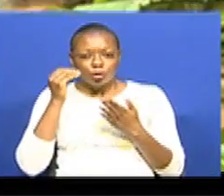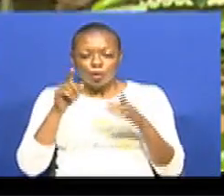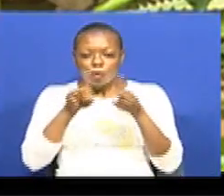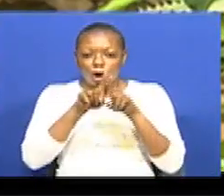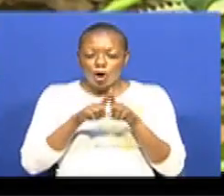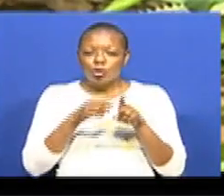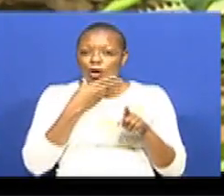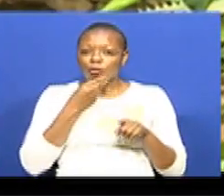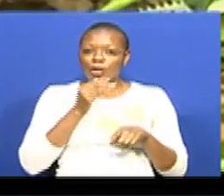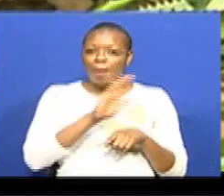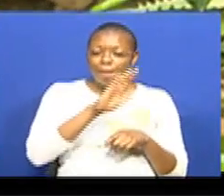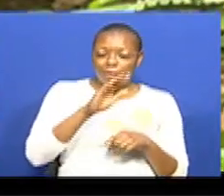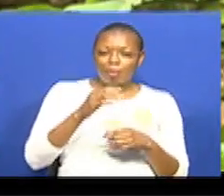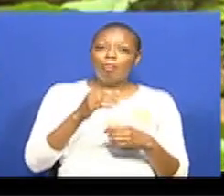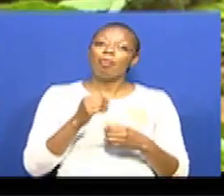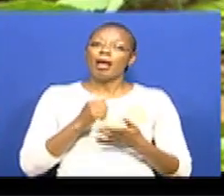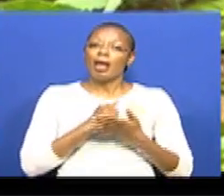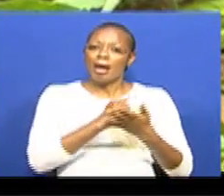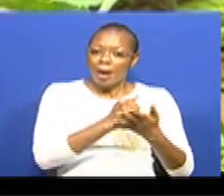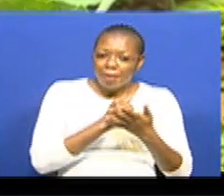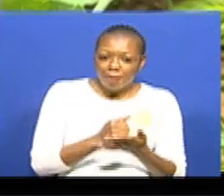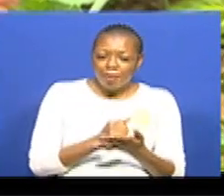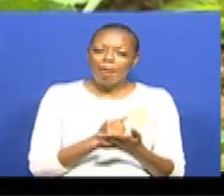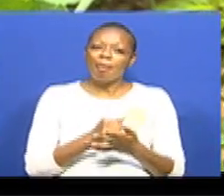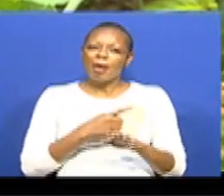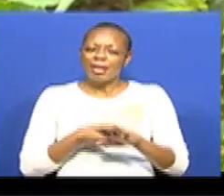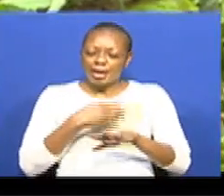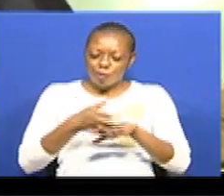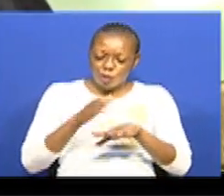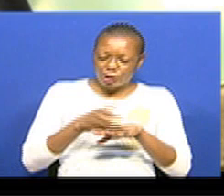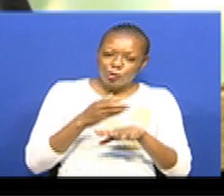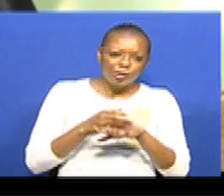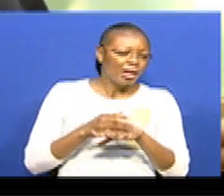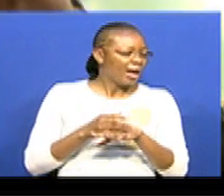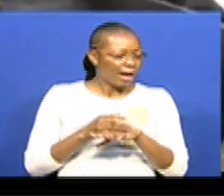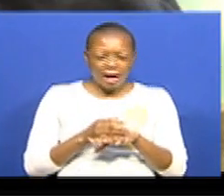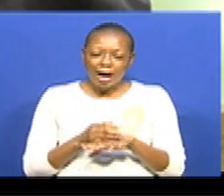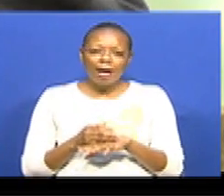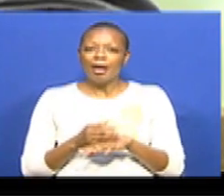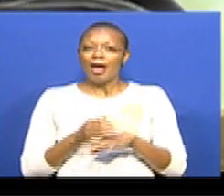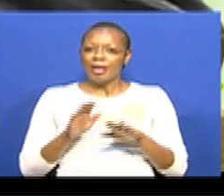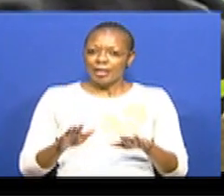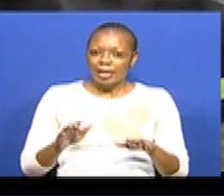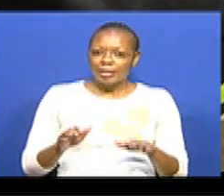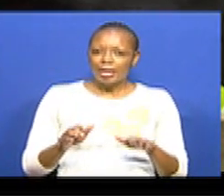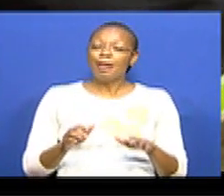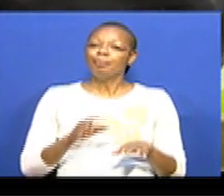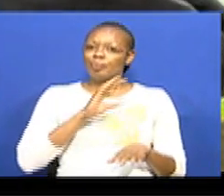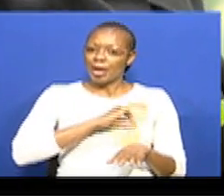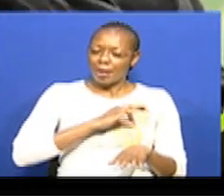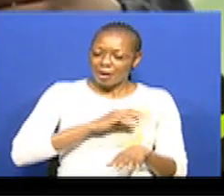yao aliwasaidia kuanzisha ili kuhakikisha wanatumia muda wao vizuri na bila ya kuchoka kukaa siku nzima